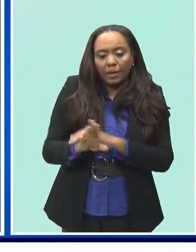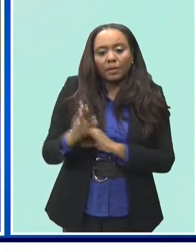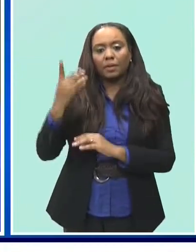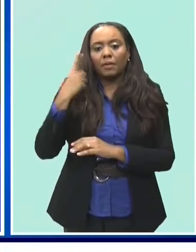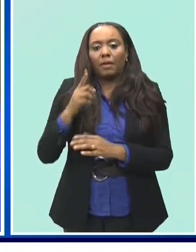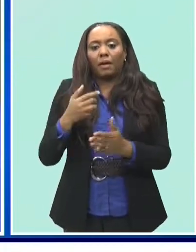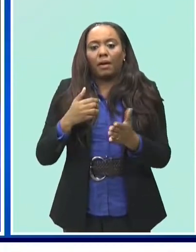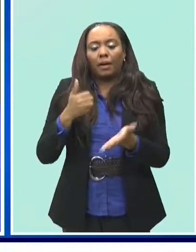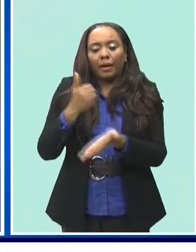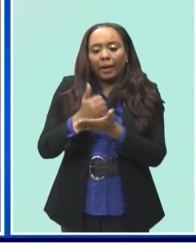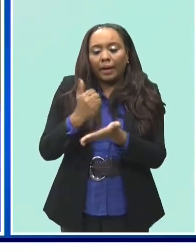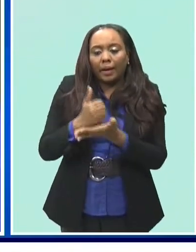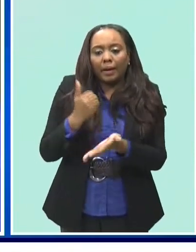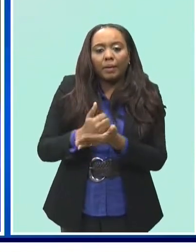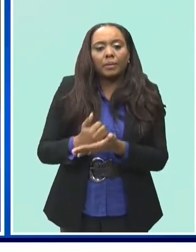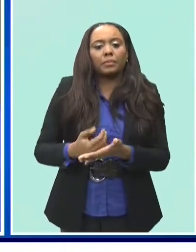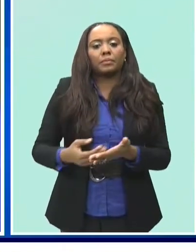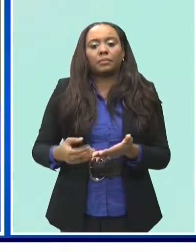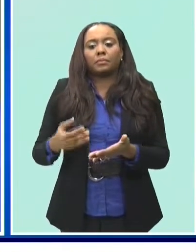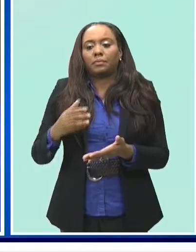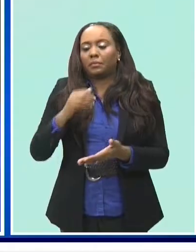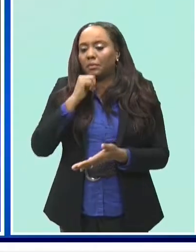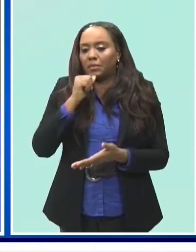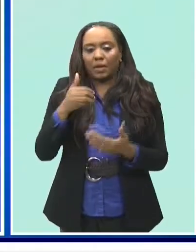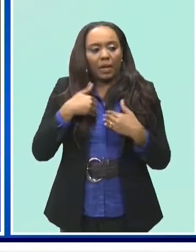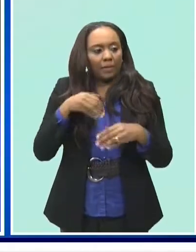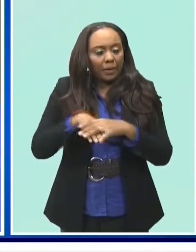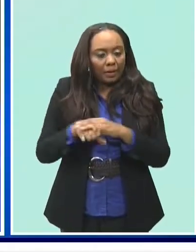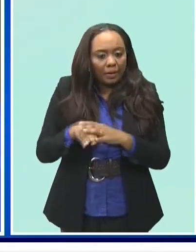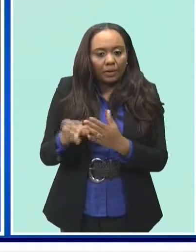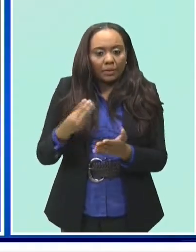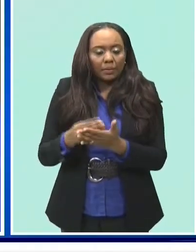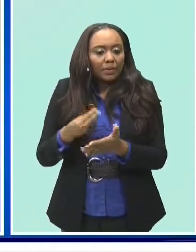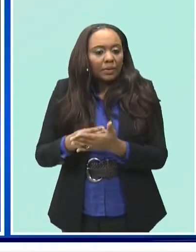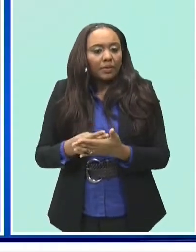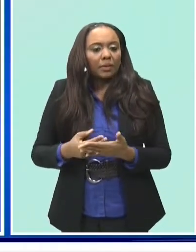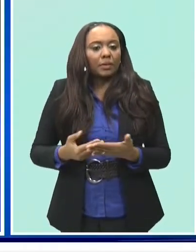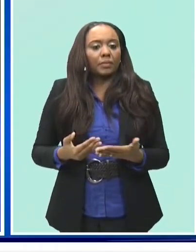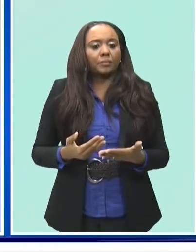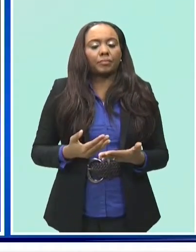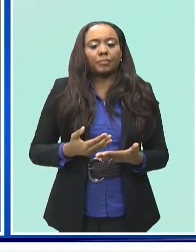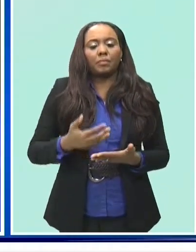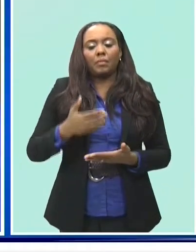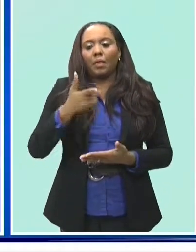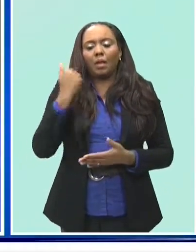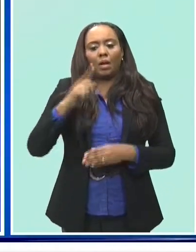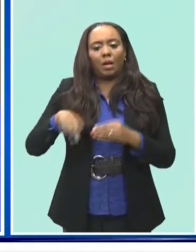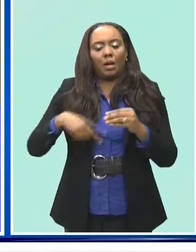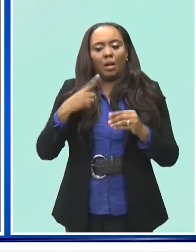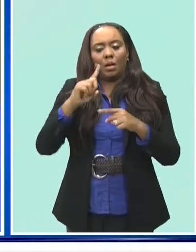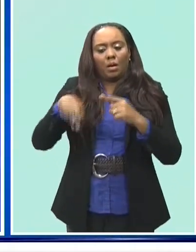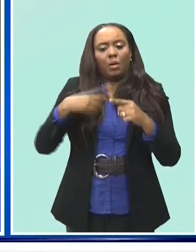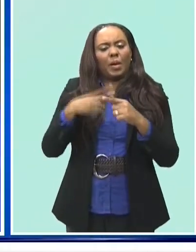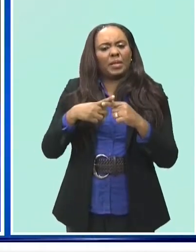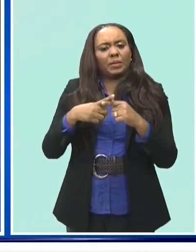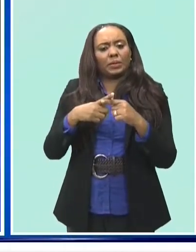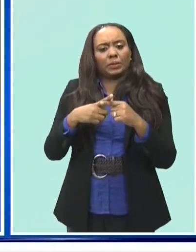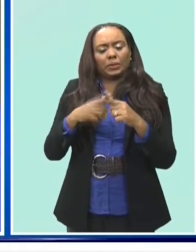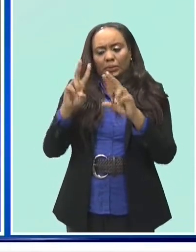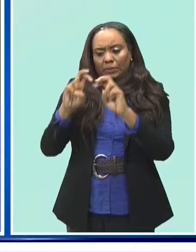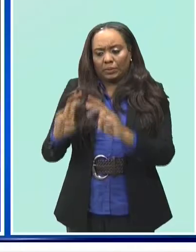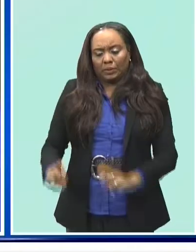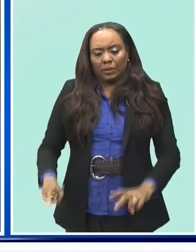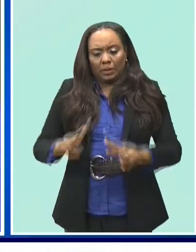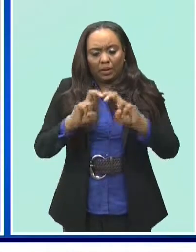assistance, purely on the basis of arbitrary determinations of per capita and GDP formulations that bear